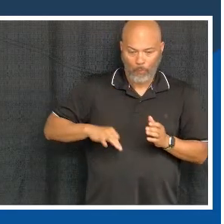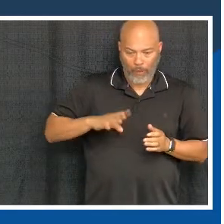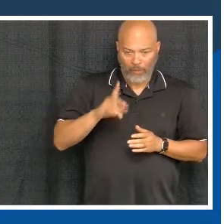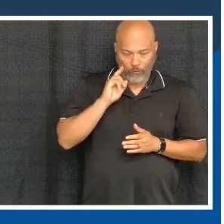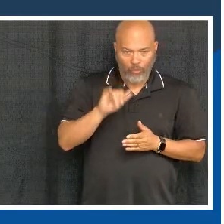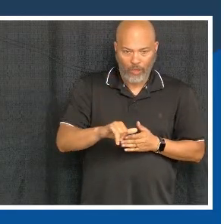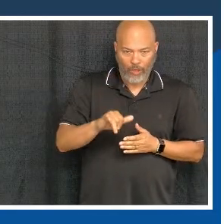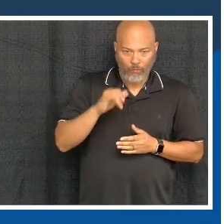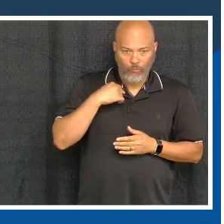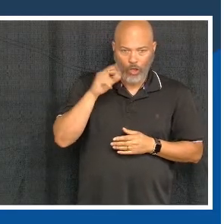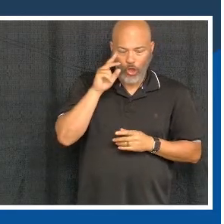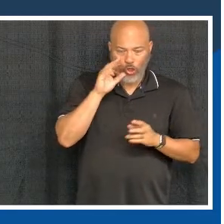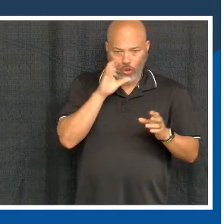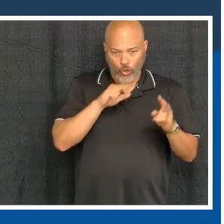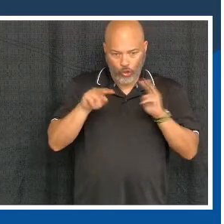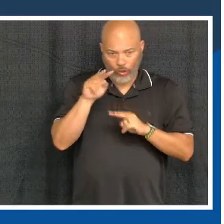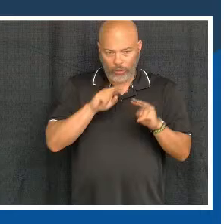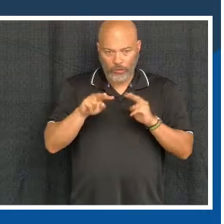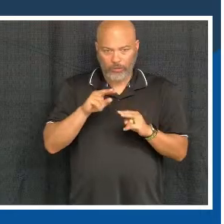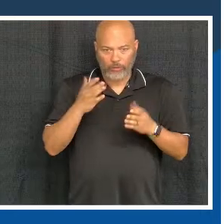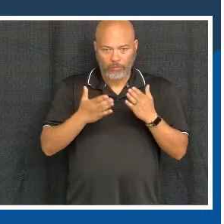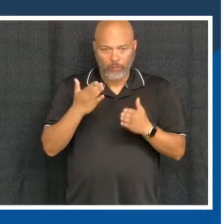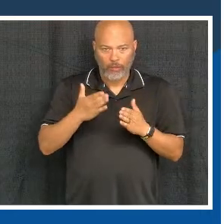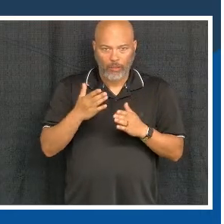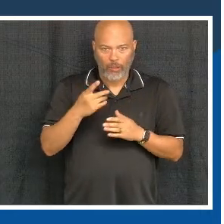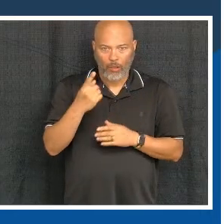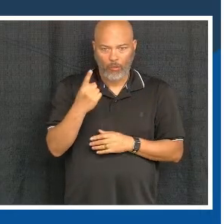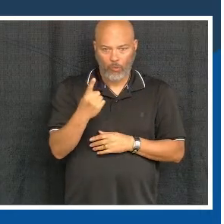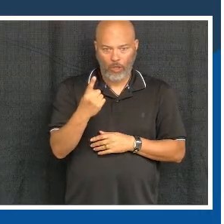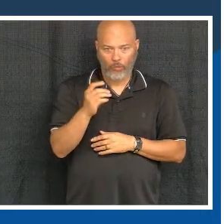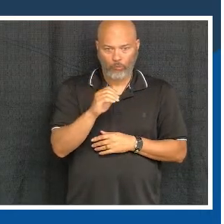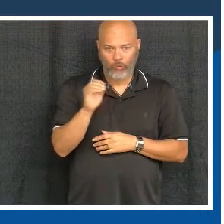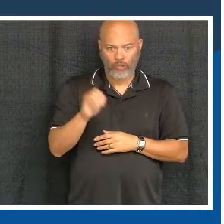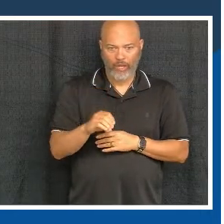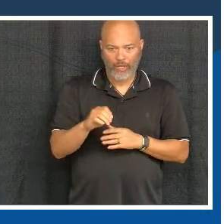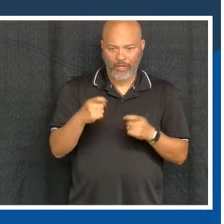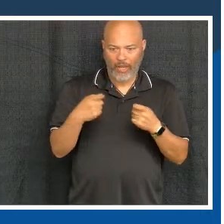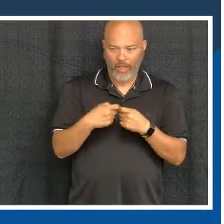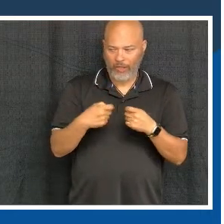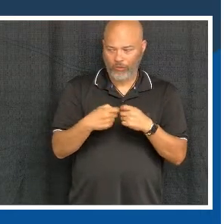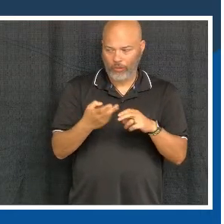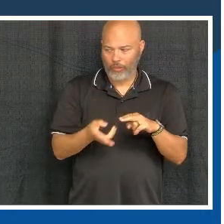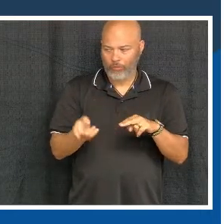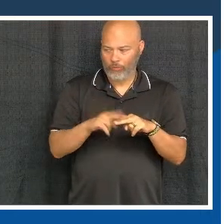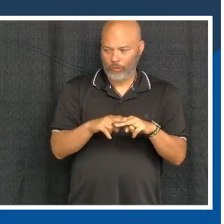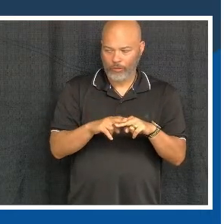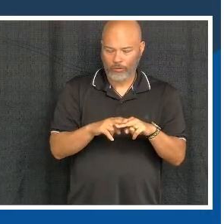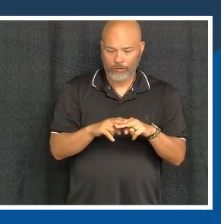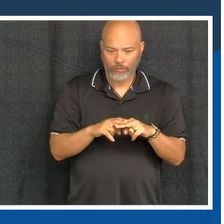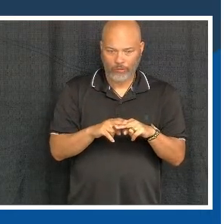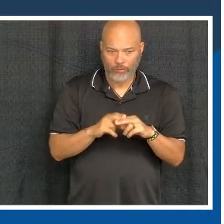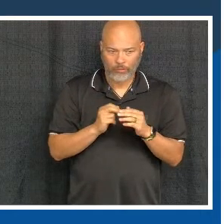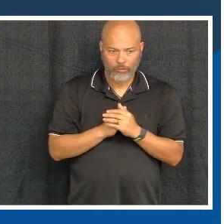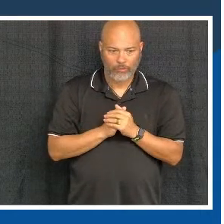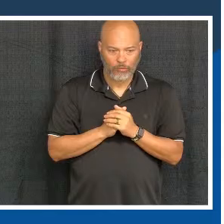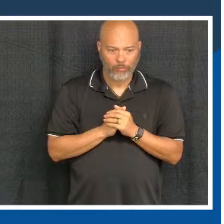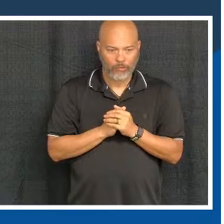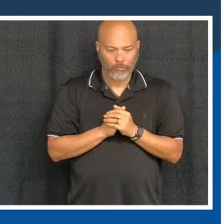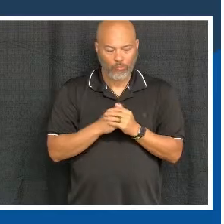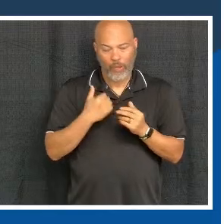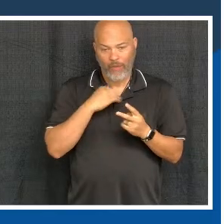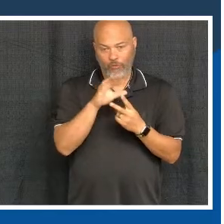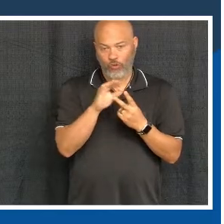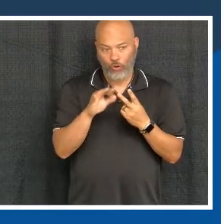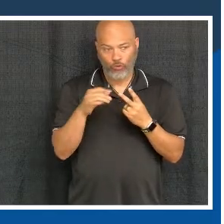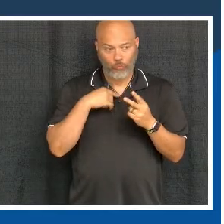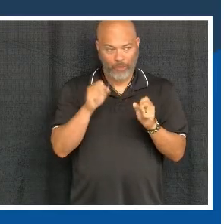we're looking at we'll probably be doing about a 1% electric rate increase. And so we have a choice. We